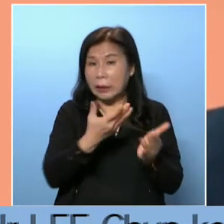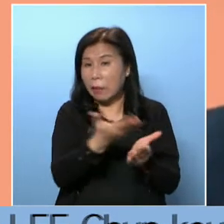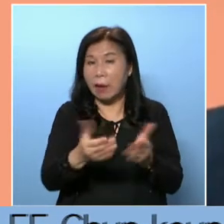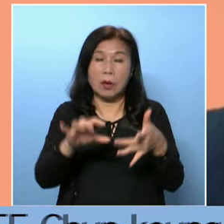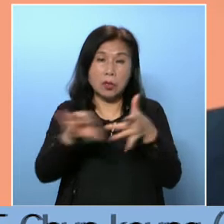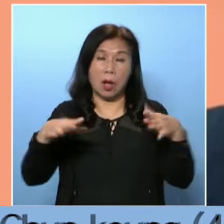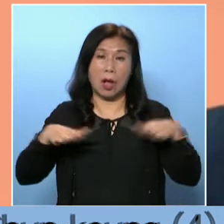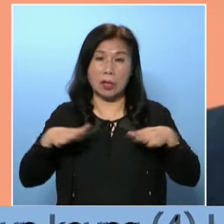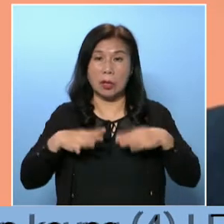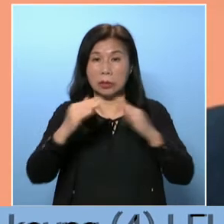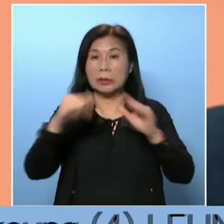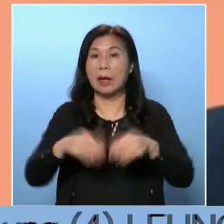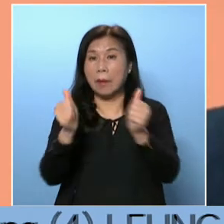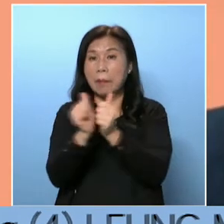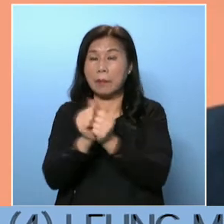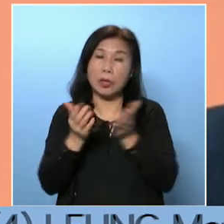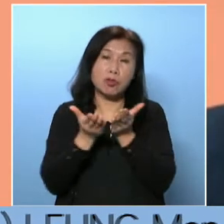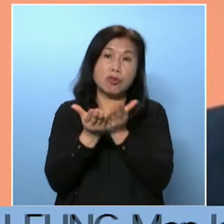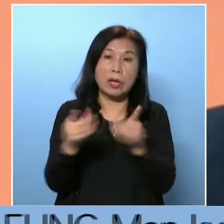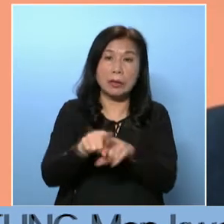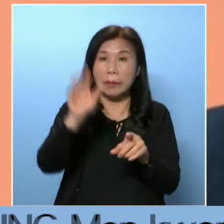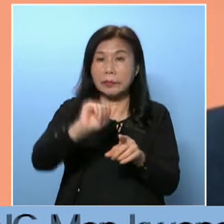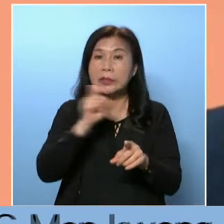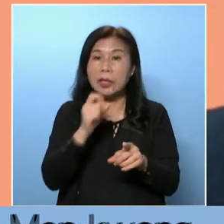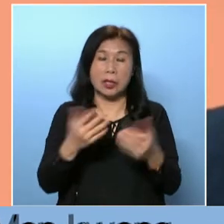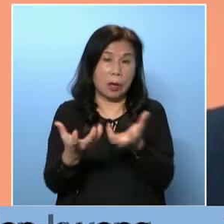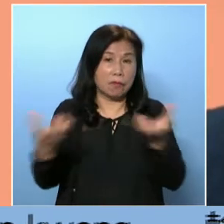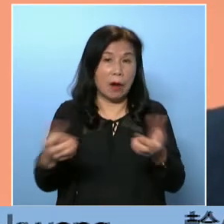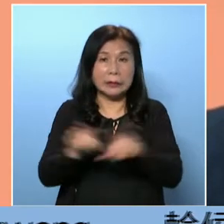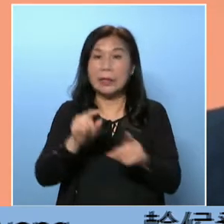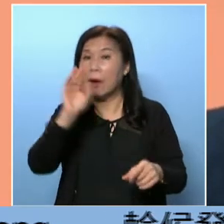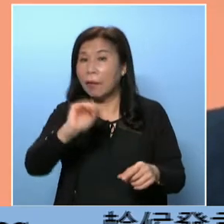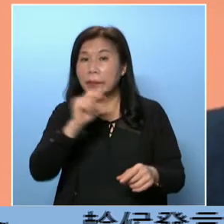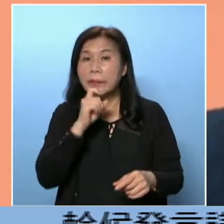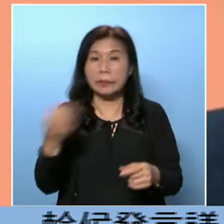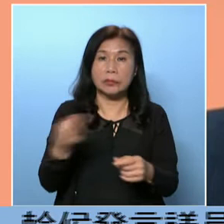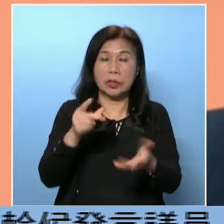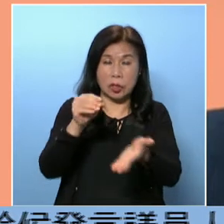the hotel sectors to rent their rooms, and also